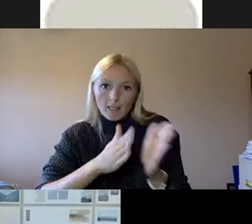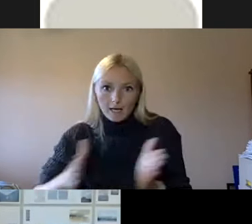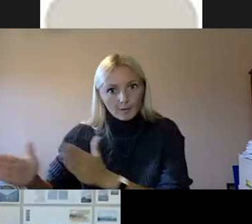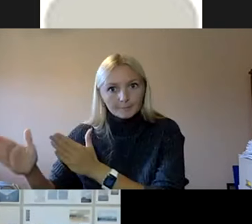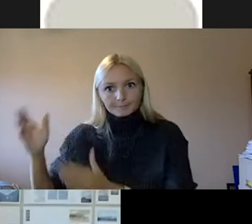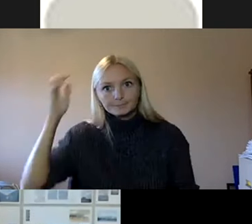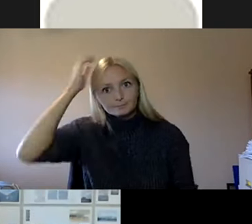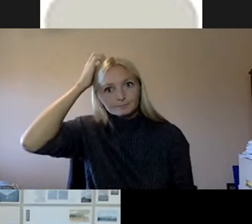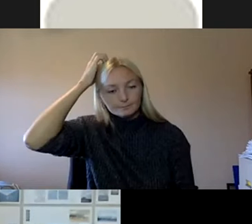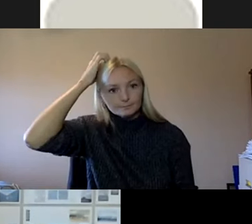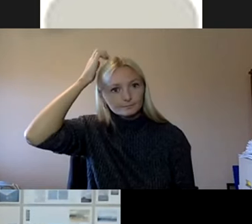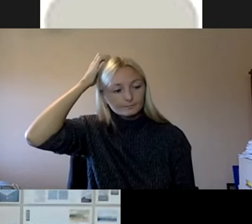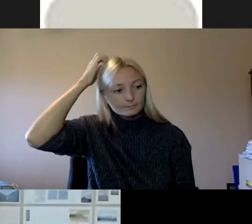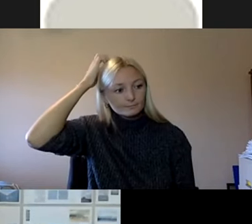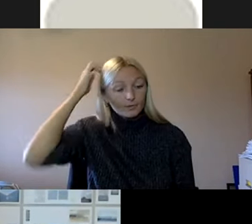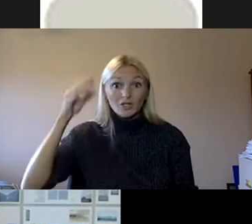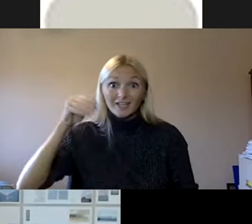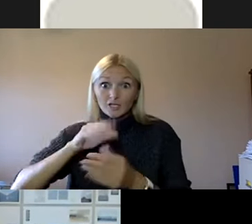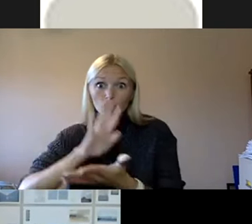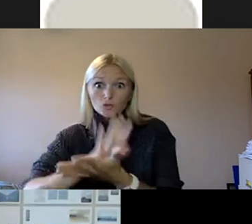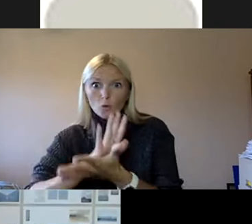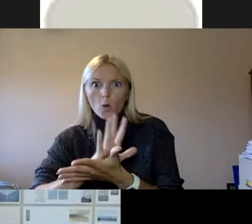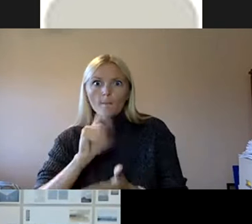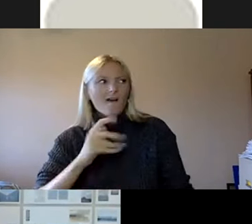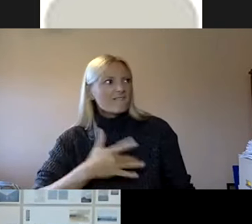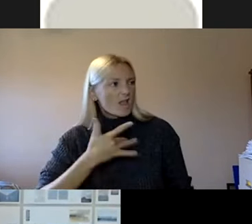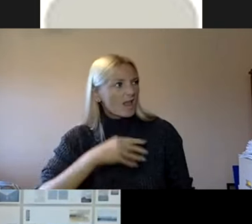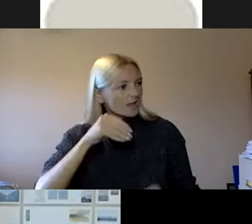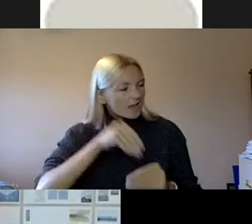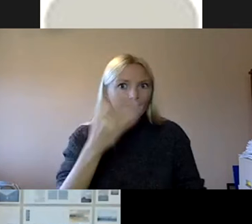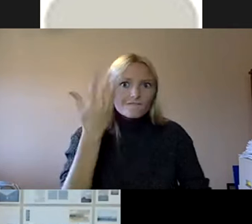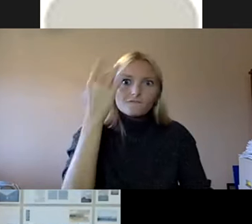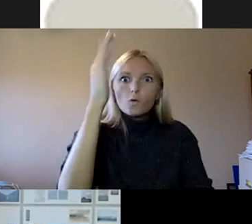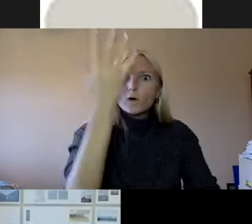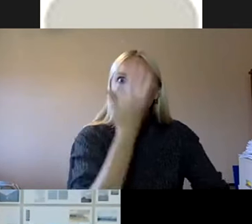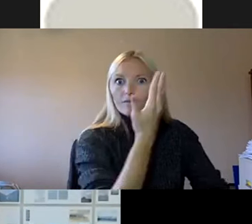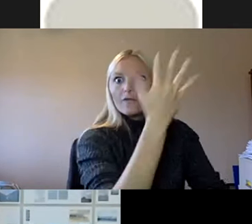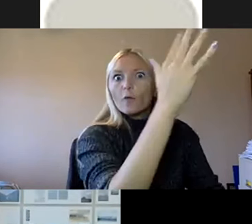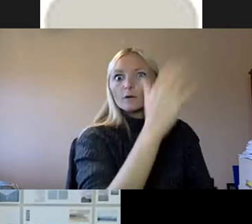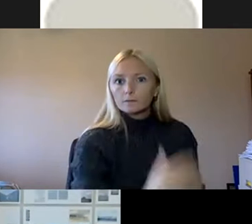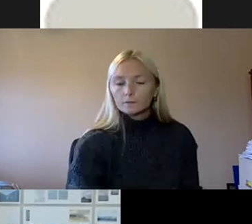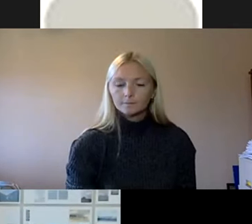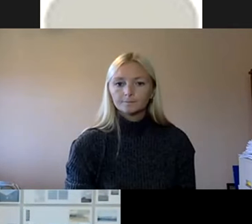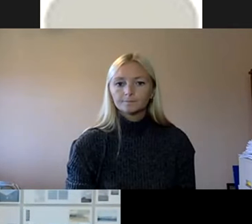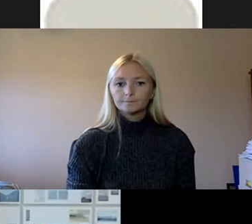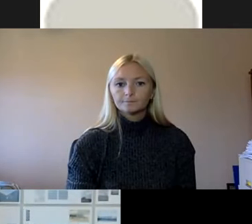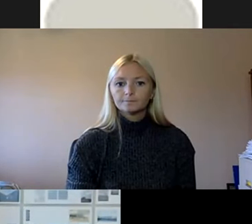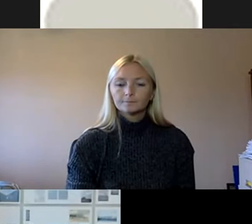place. So you're in school, but you have the feeling of being in a forest, of getting lost in the kind of space that the